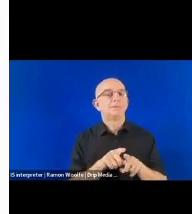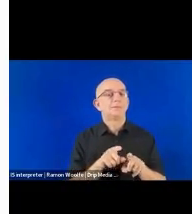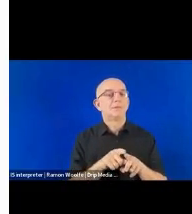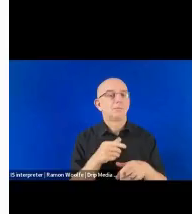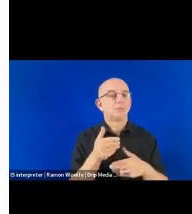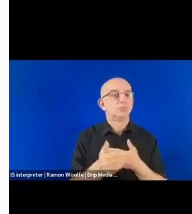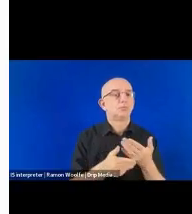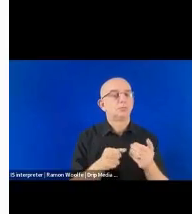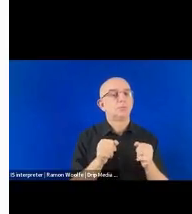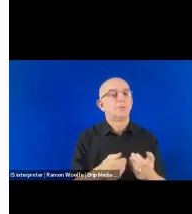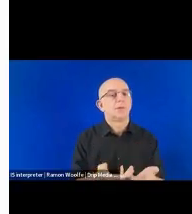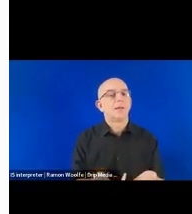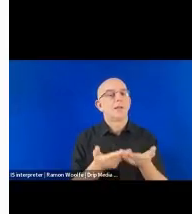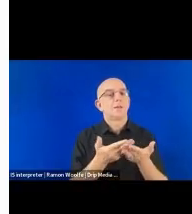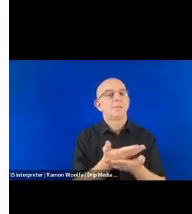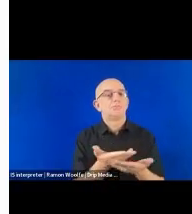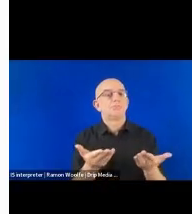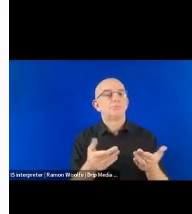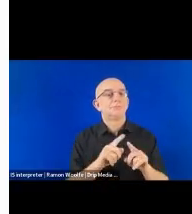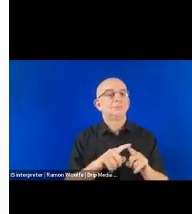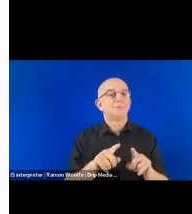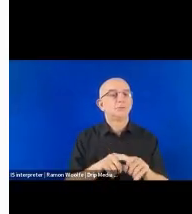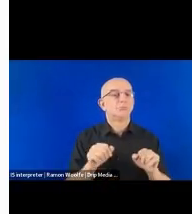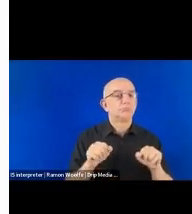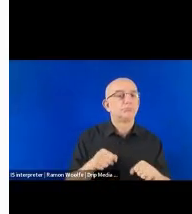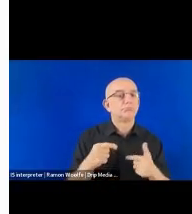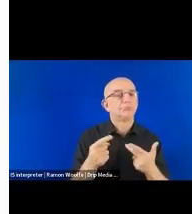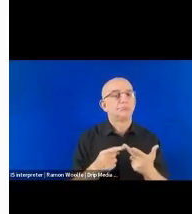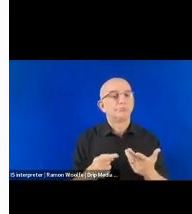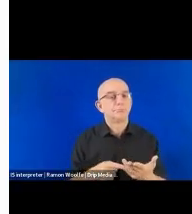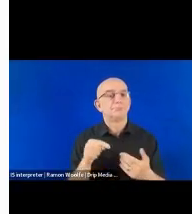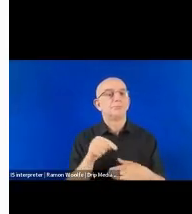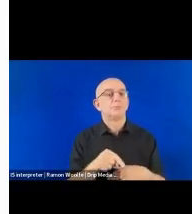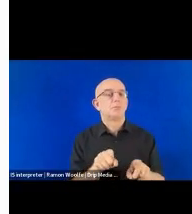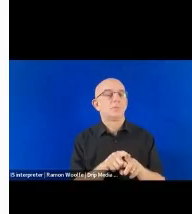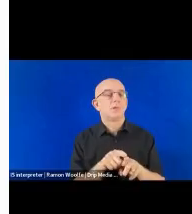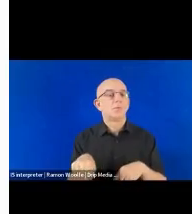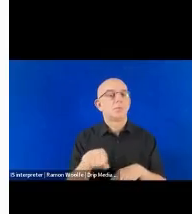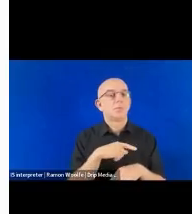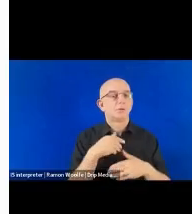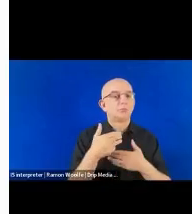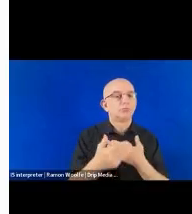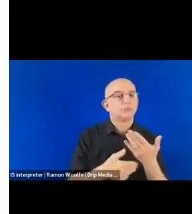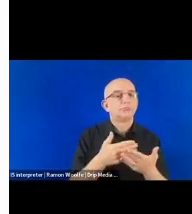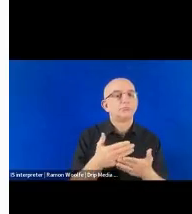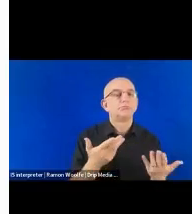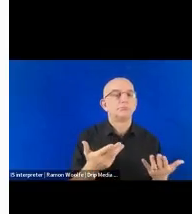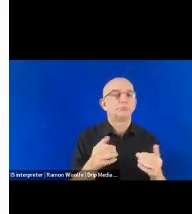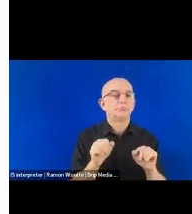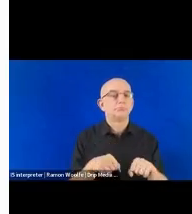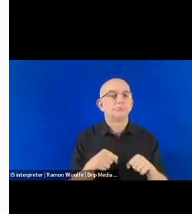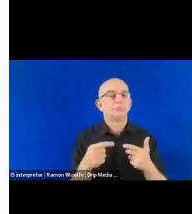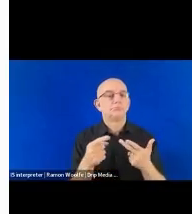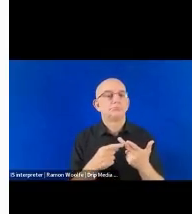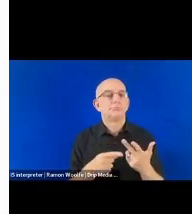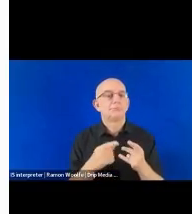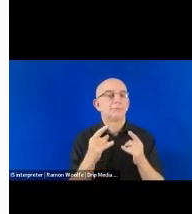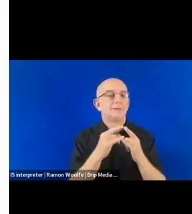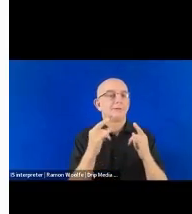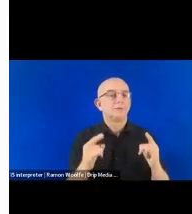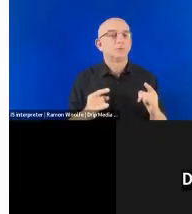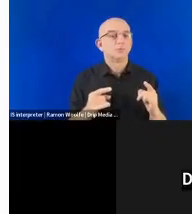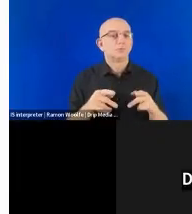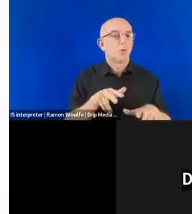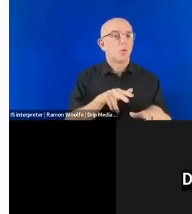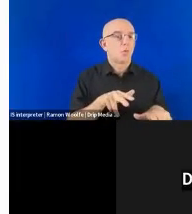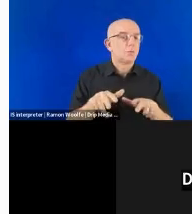mobilization. So since inception, the ILO has hosted the Transform Secretariat and played coordination roles. And